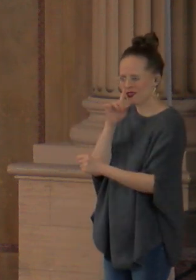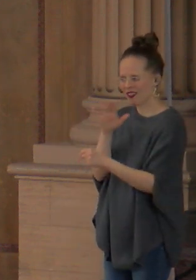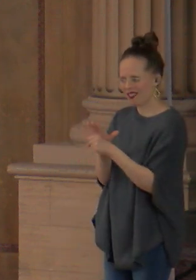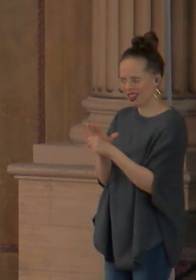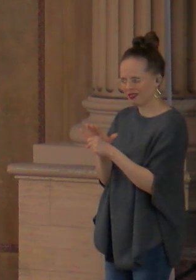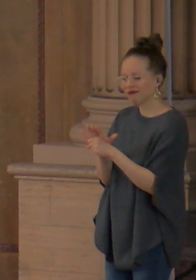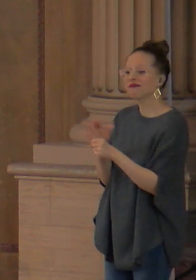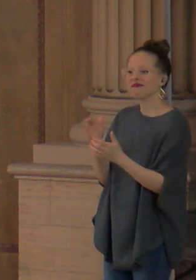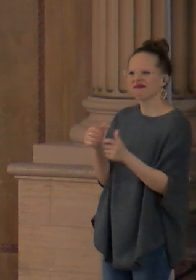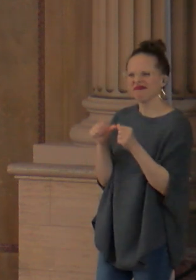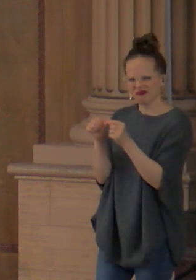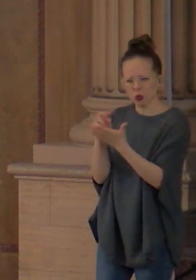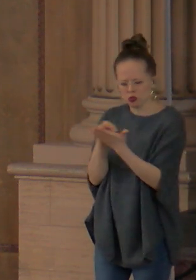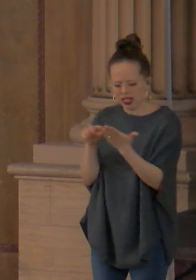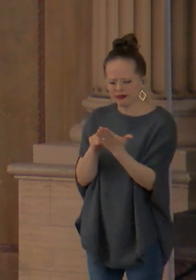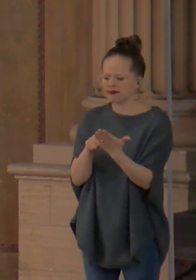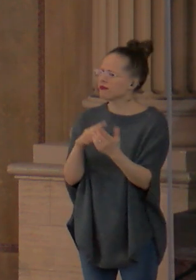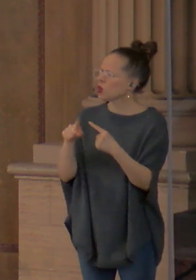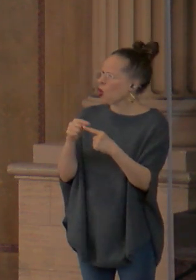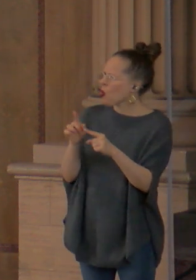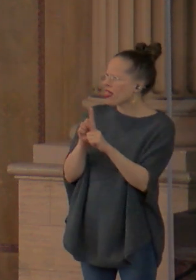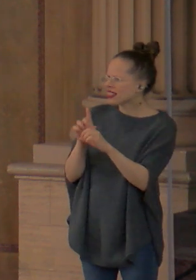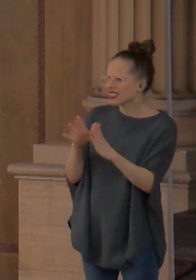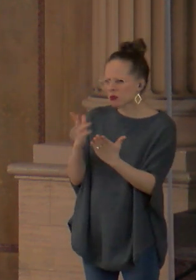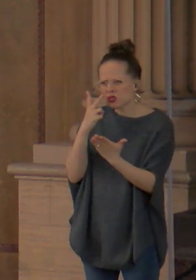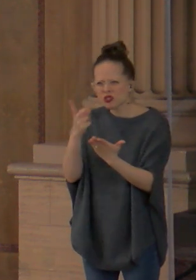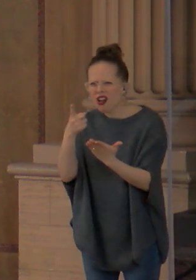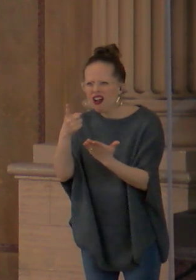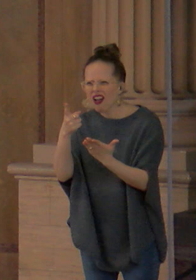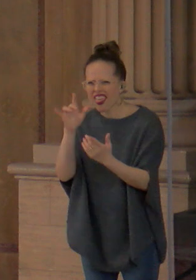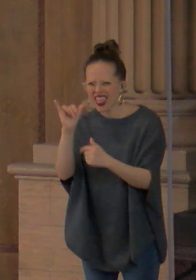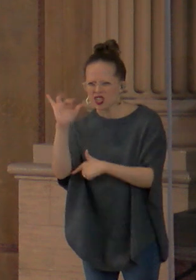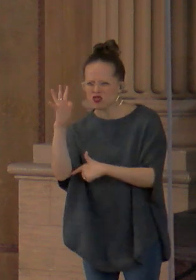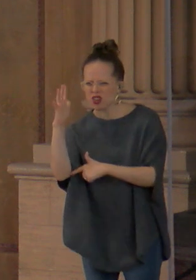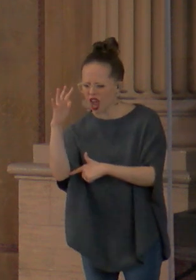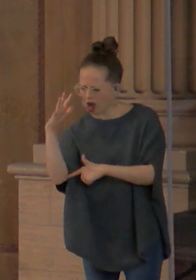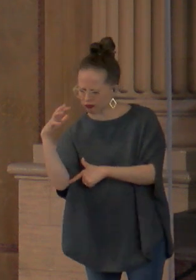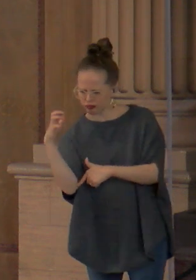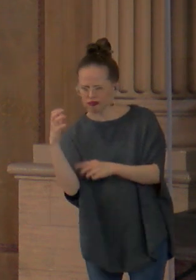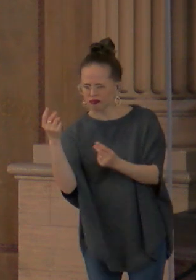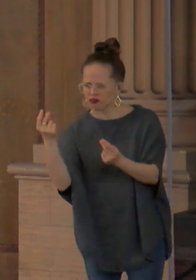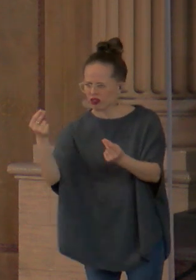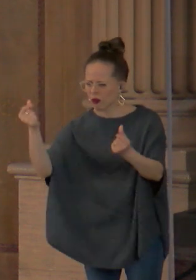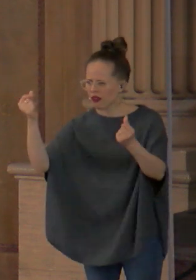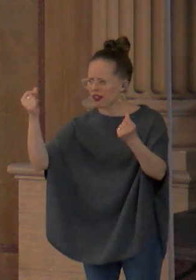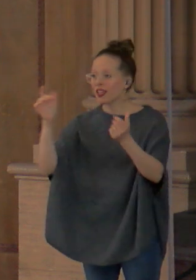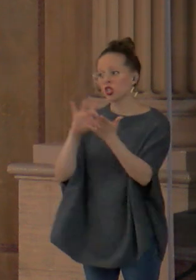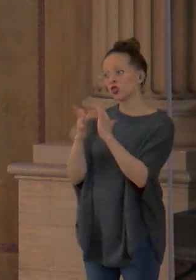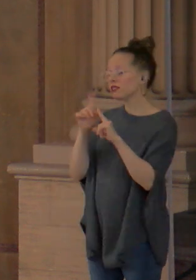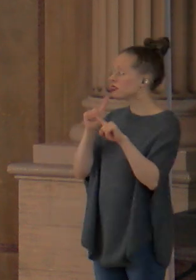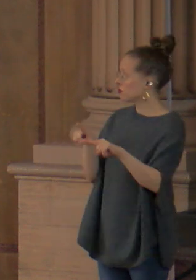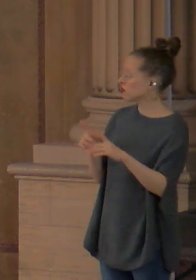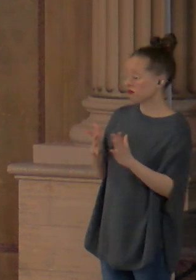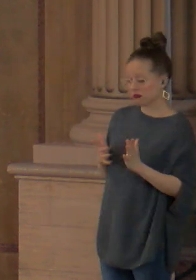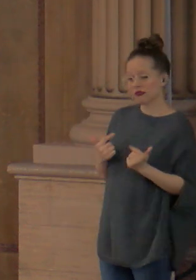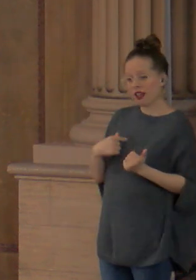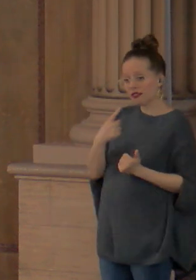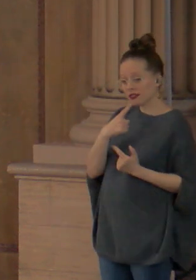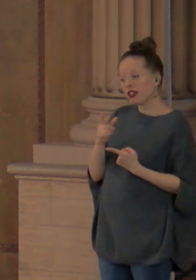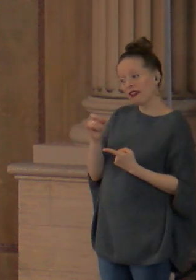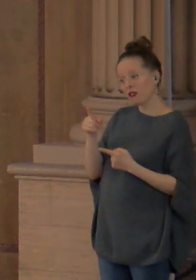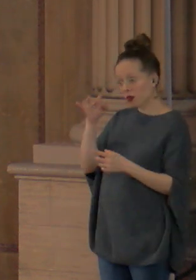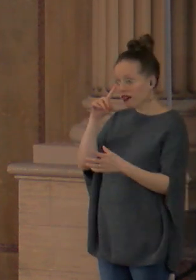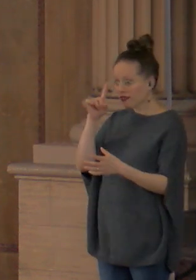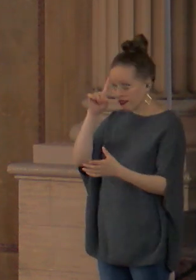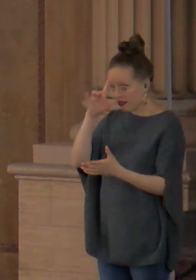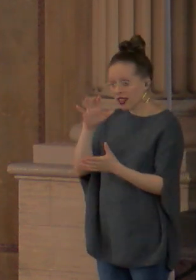20. says, the disciples saw it, they marveled saying, how did the fig tree wither at once? And Jesus answered them, truly I say to you, if you have faith